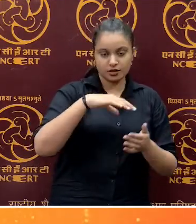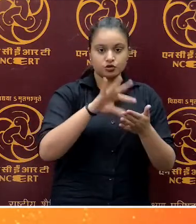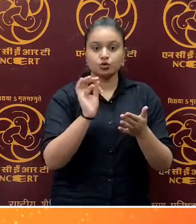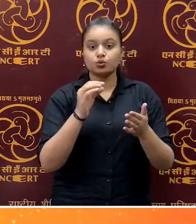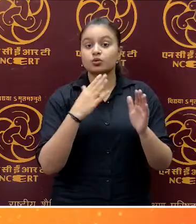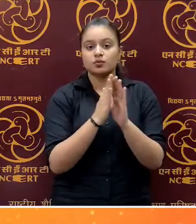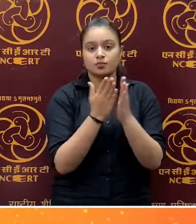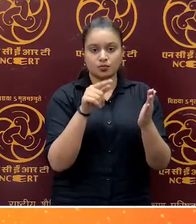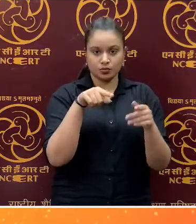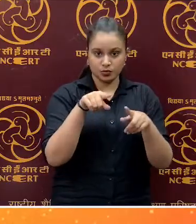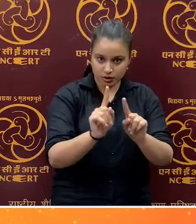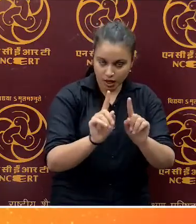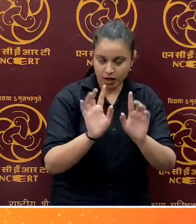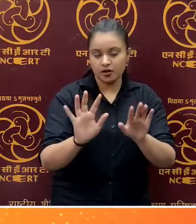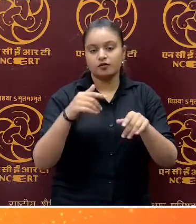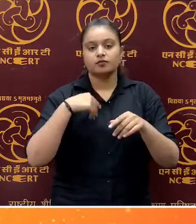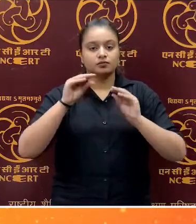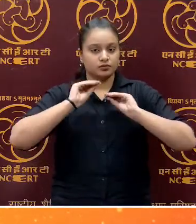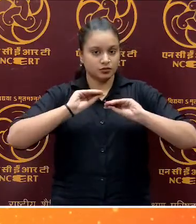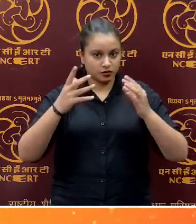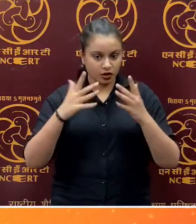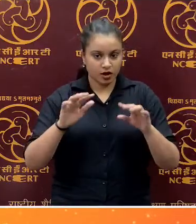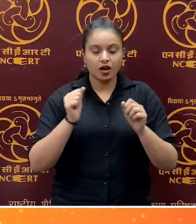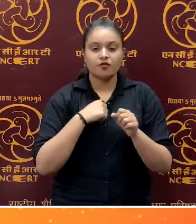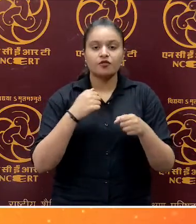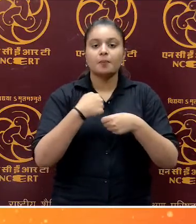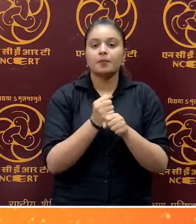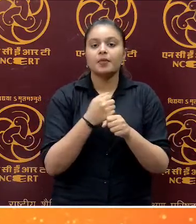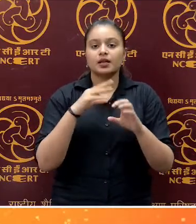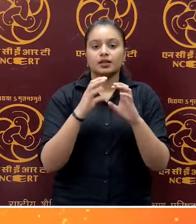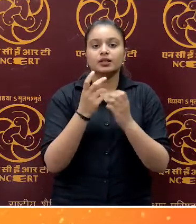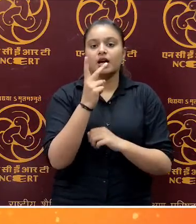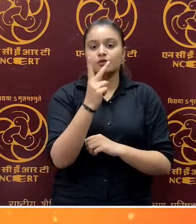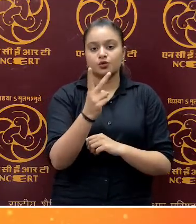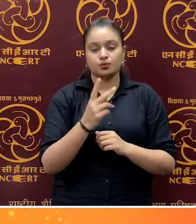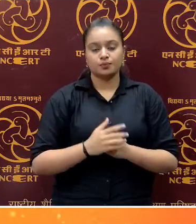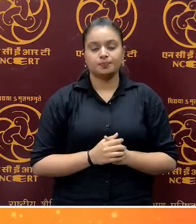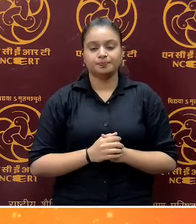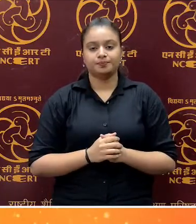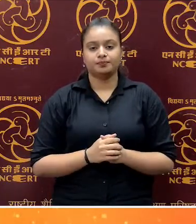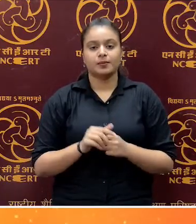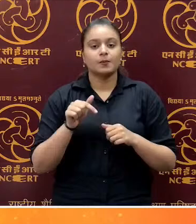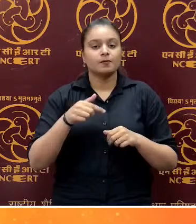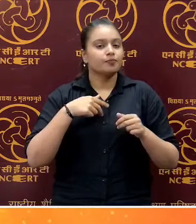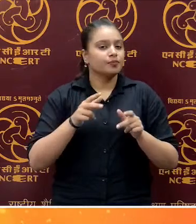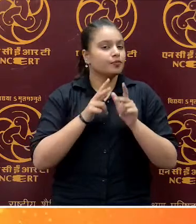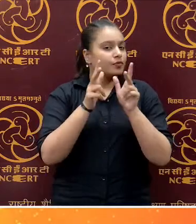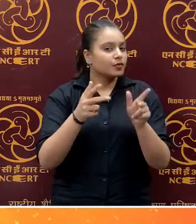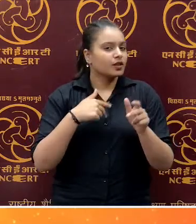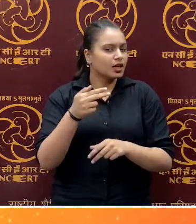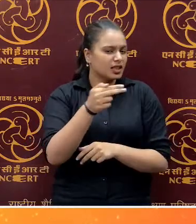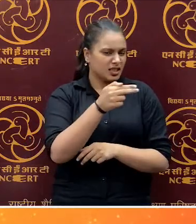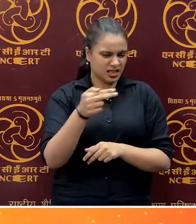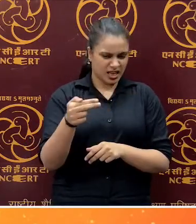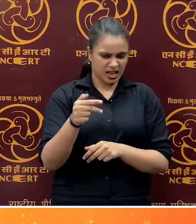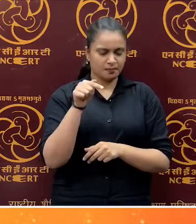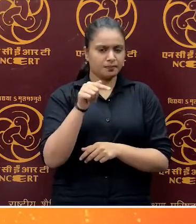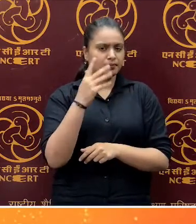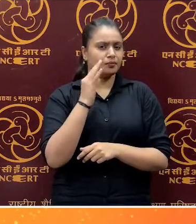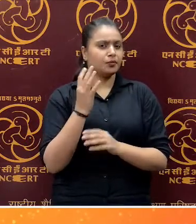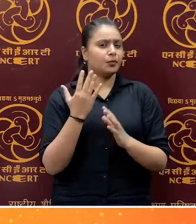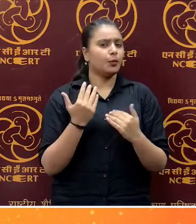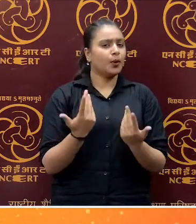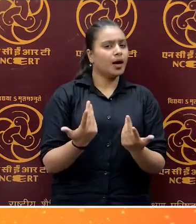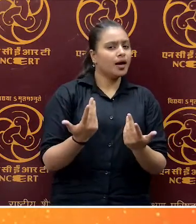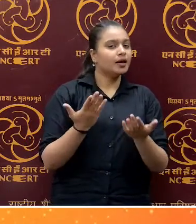as I've already told you, specifically meant for our students of class 2. Now, they say what's there in a name, but I think